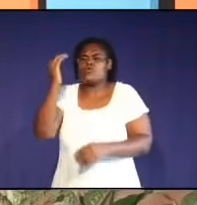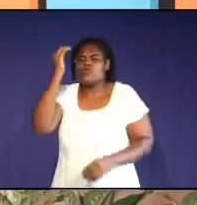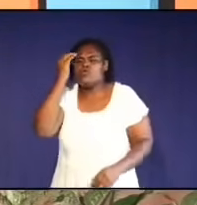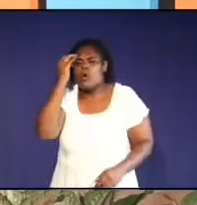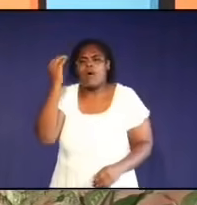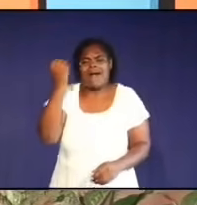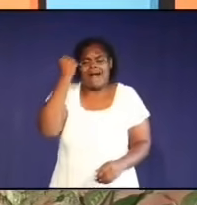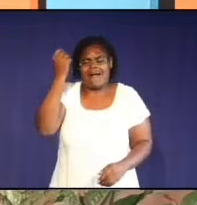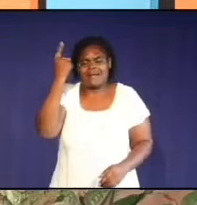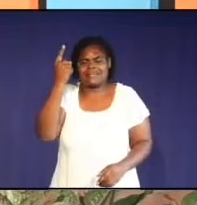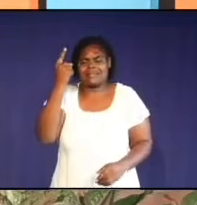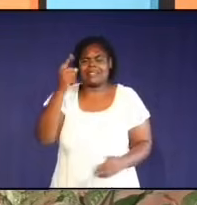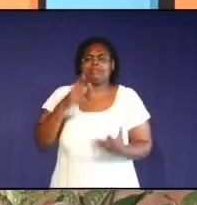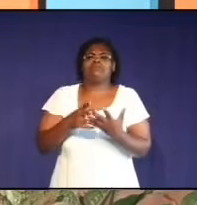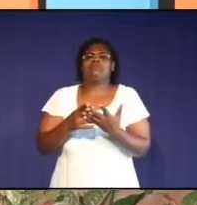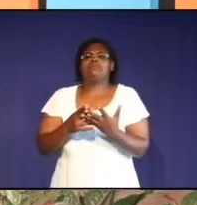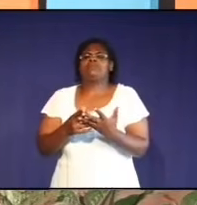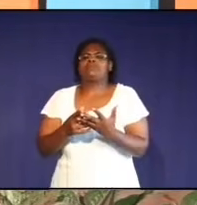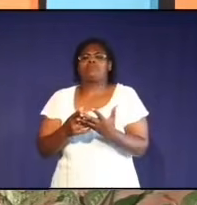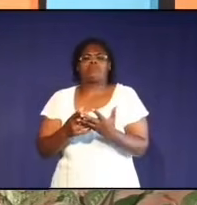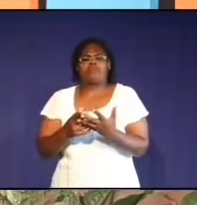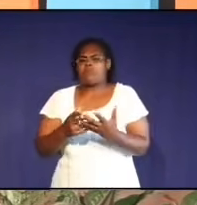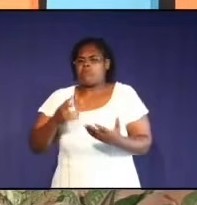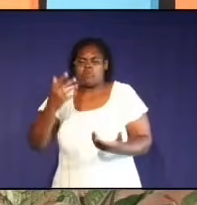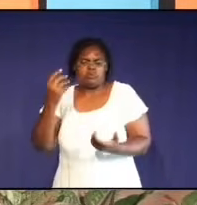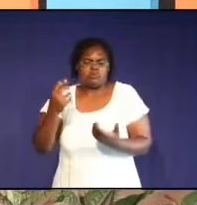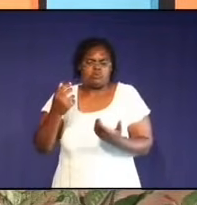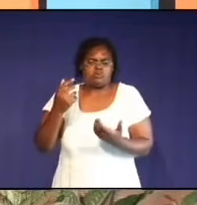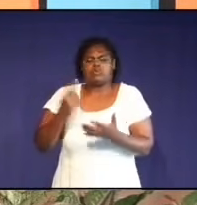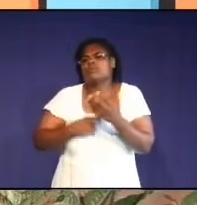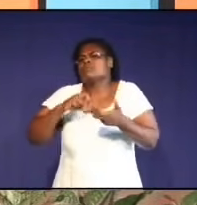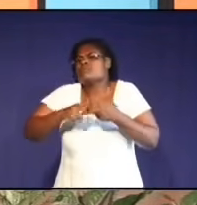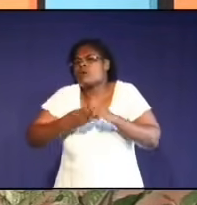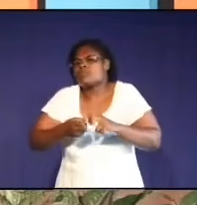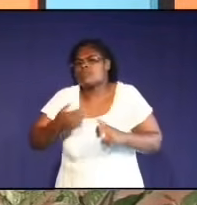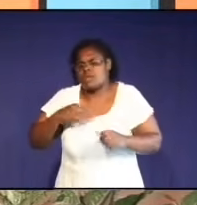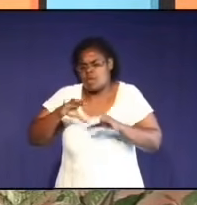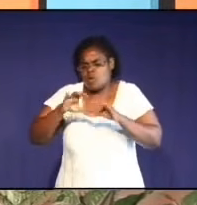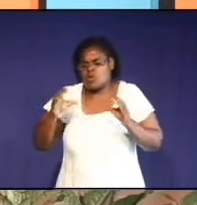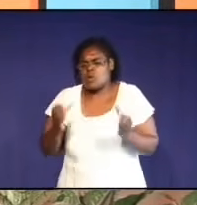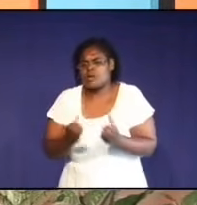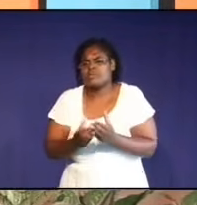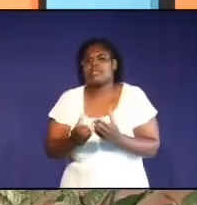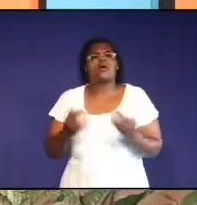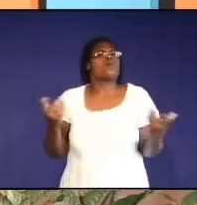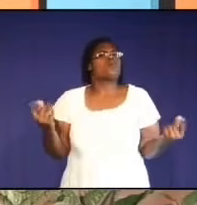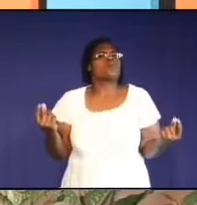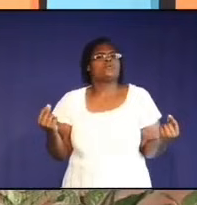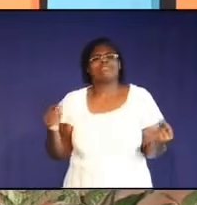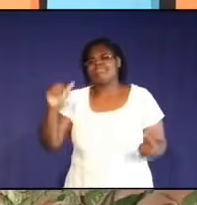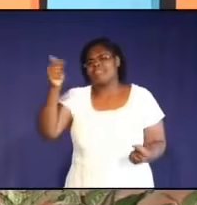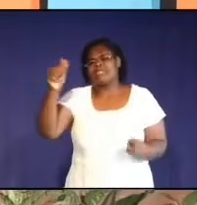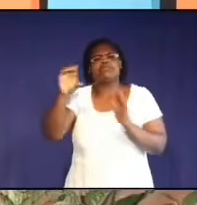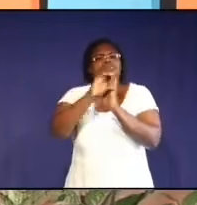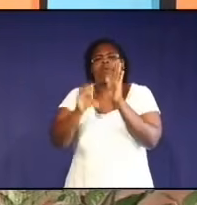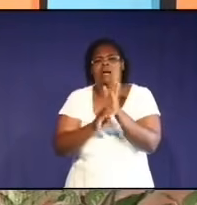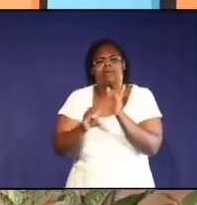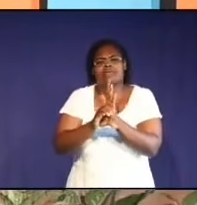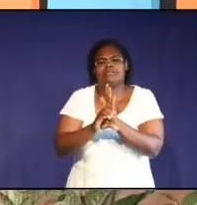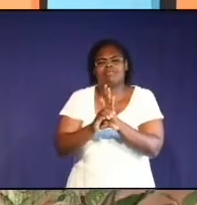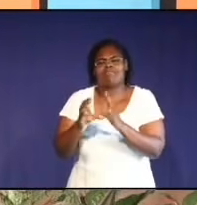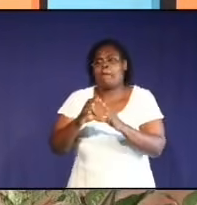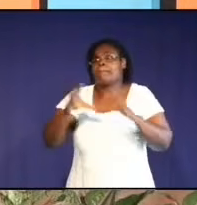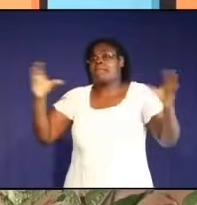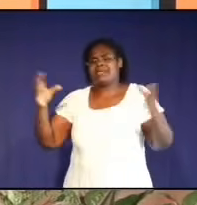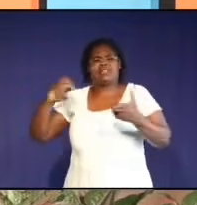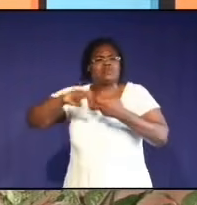the greatest religious controversy in our world has to do with God's Ten Commandments. And of